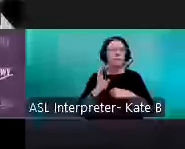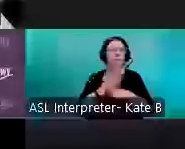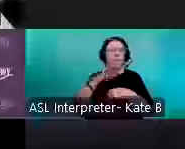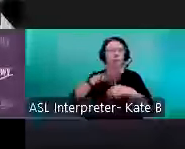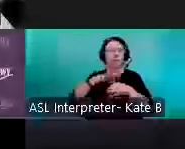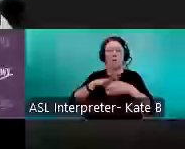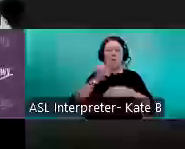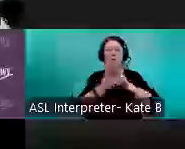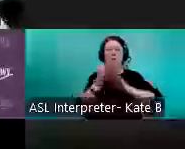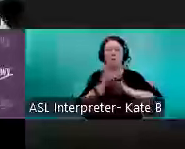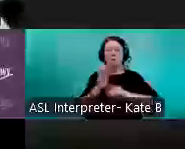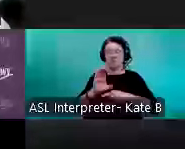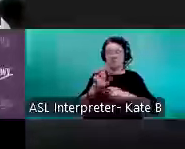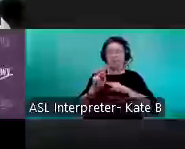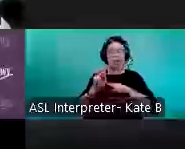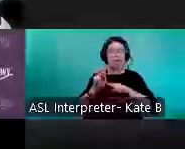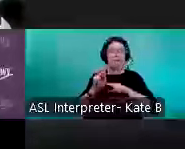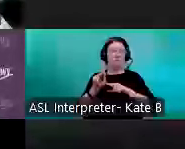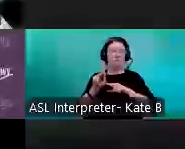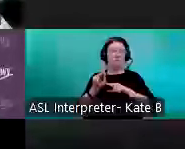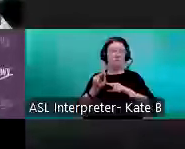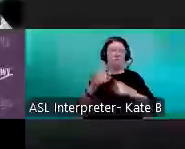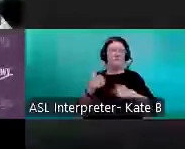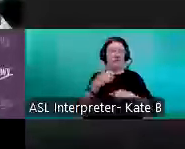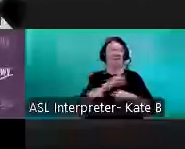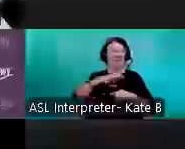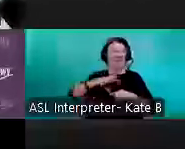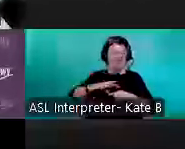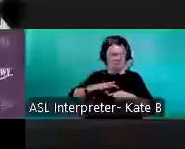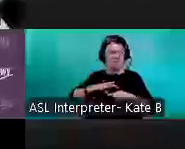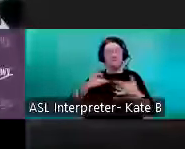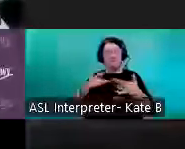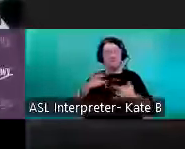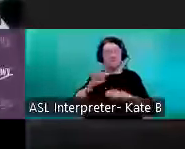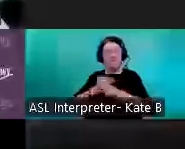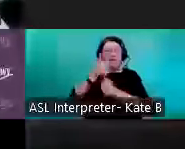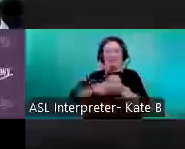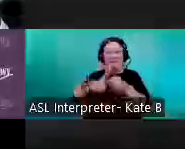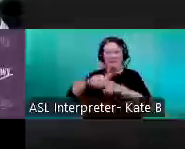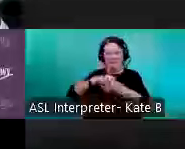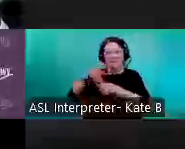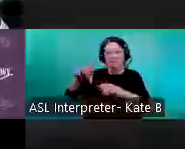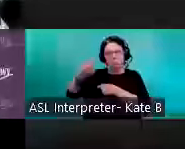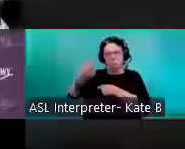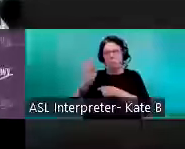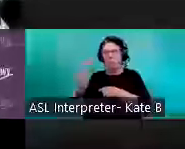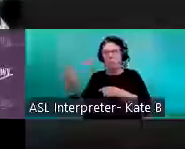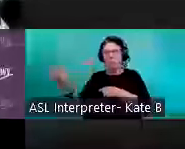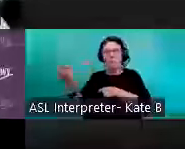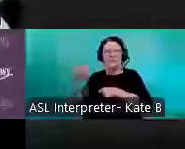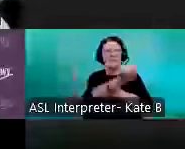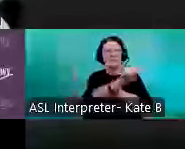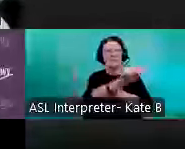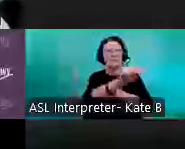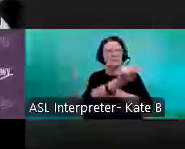municipal clerks, but they have a staff of poll workers that work at each polling place to make sure